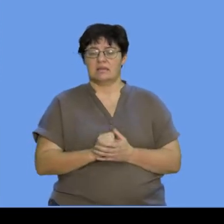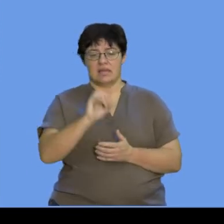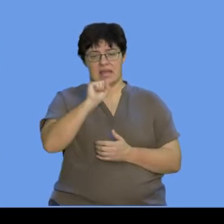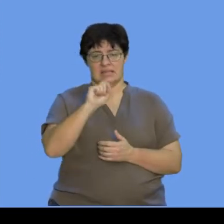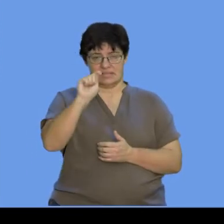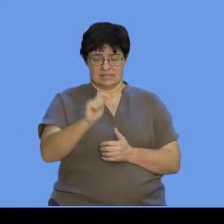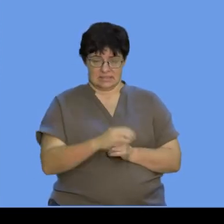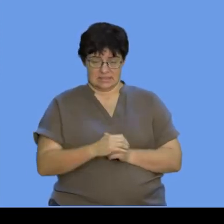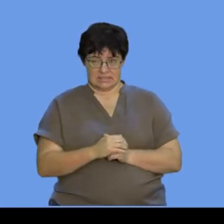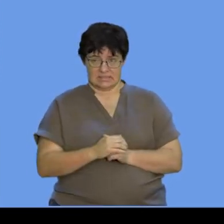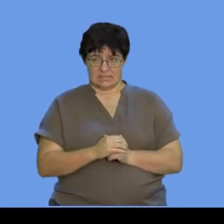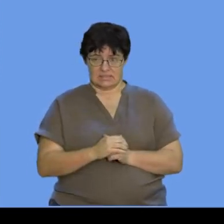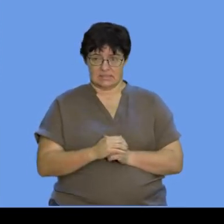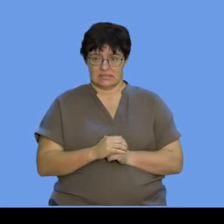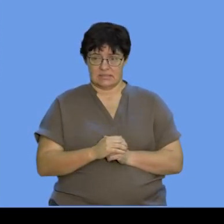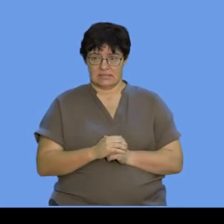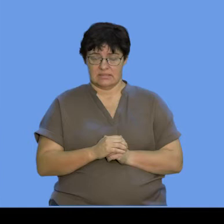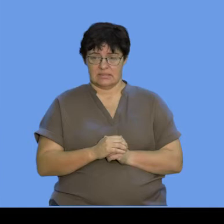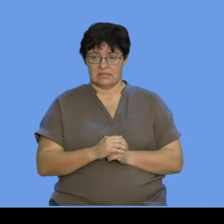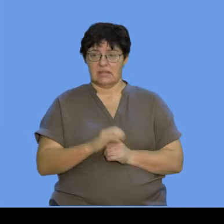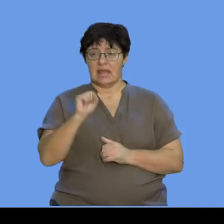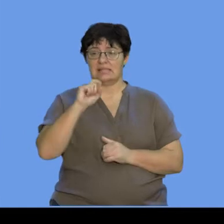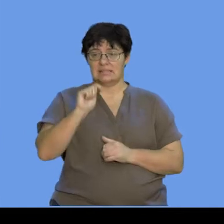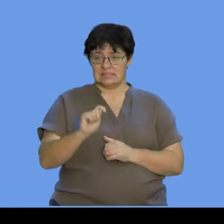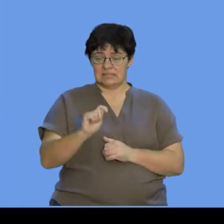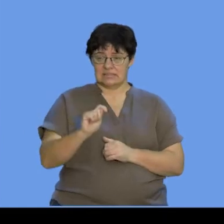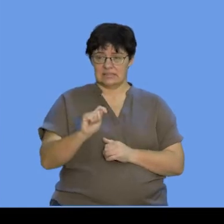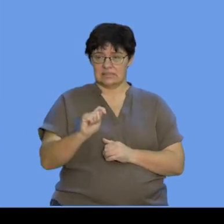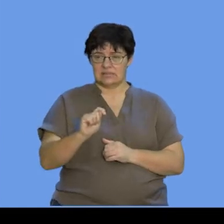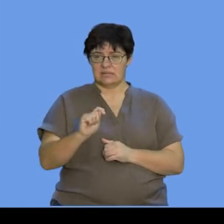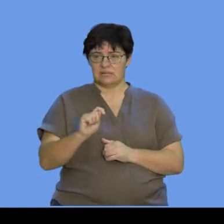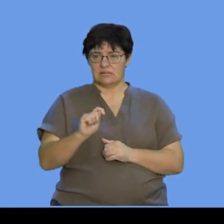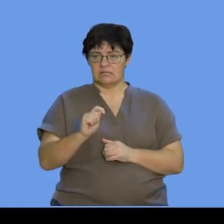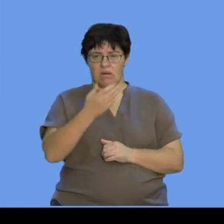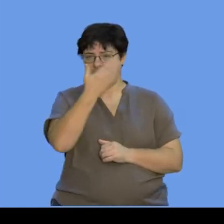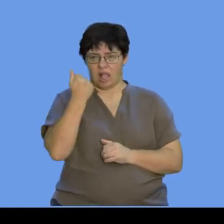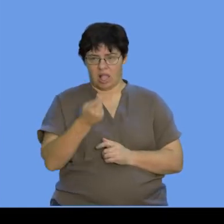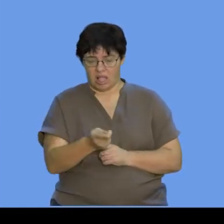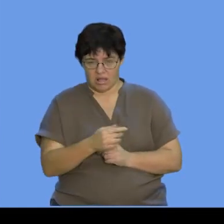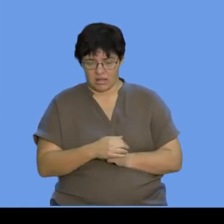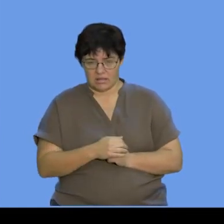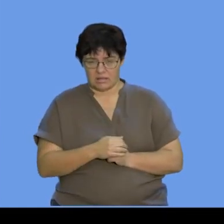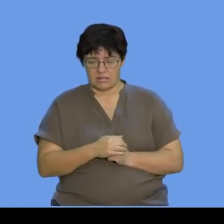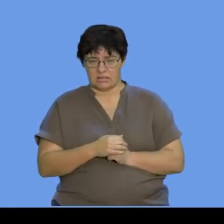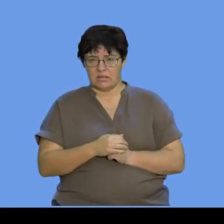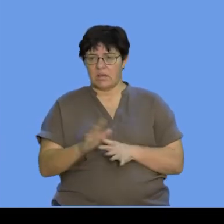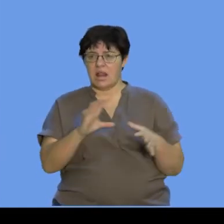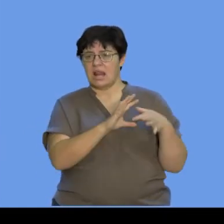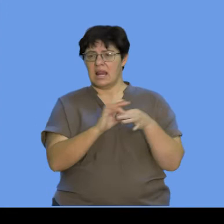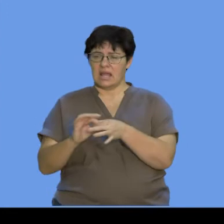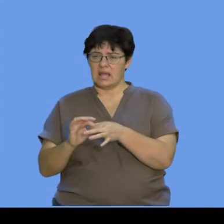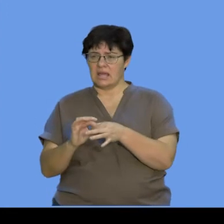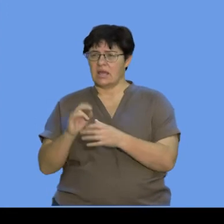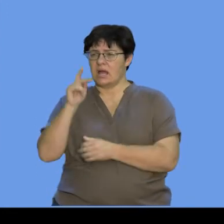with ST there, which ST in this instance, I will not know what it is. So maybe if